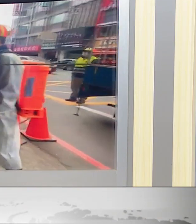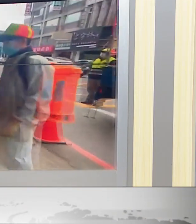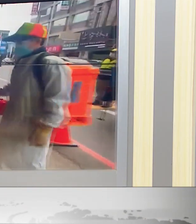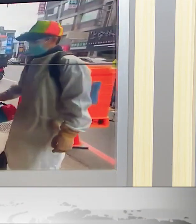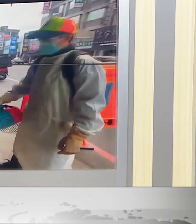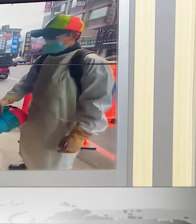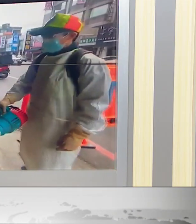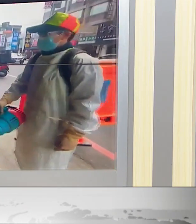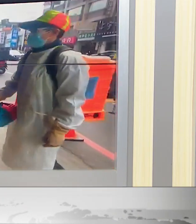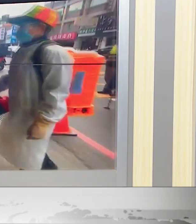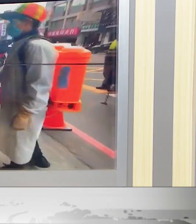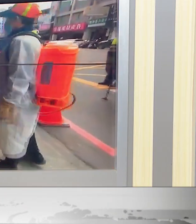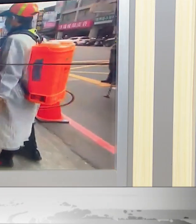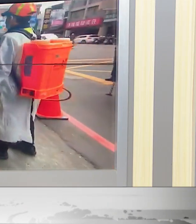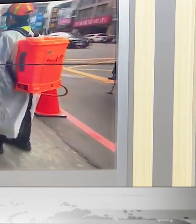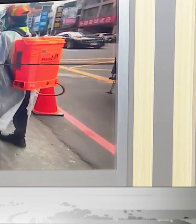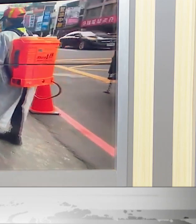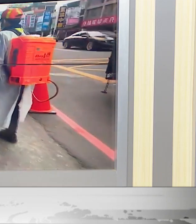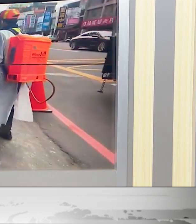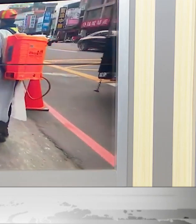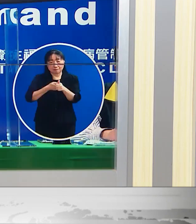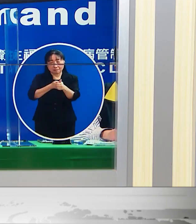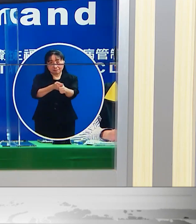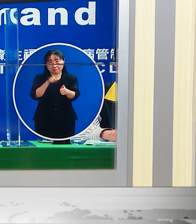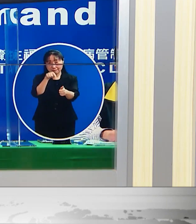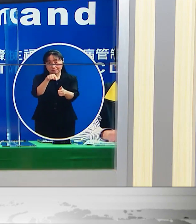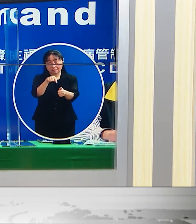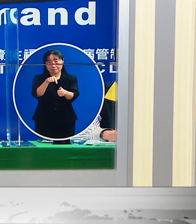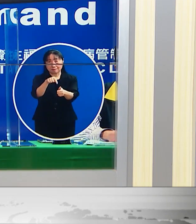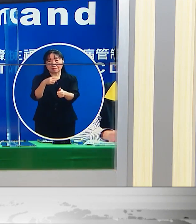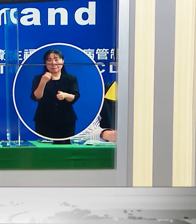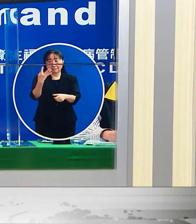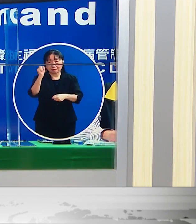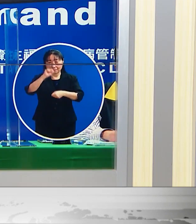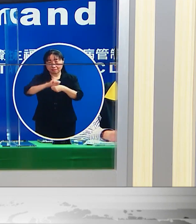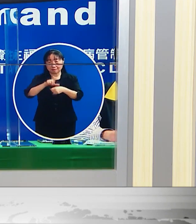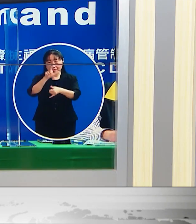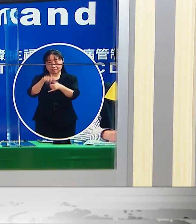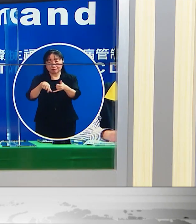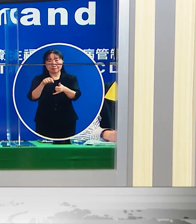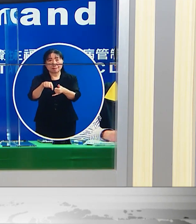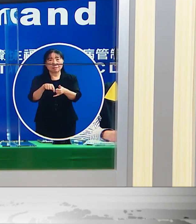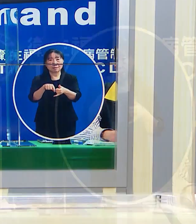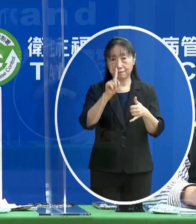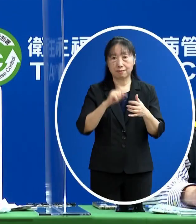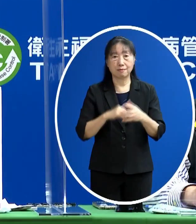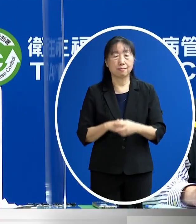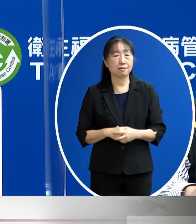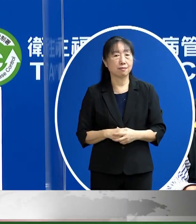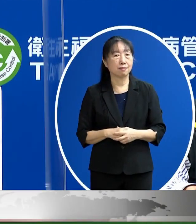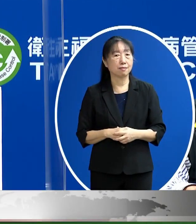mother, father and son, whose infection source is unclear. Let's hear from the CECC.